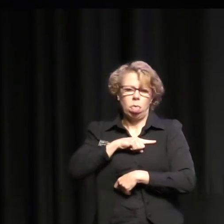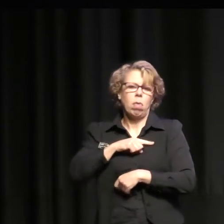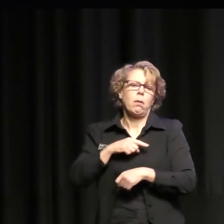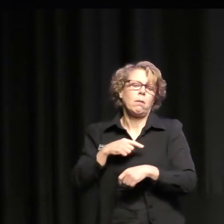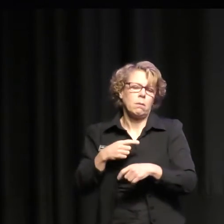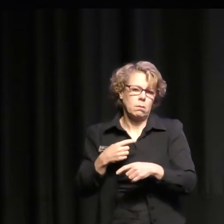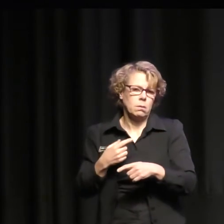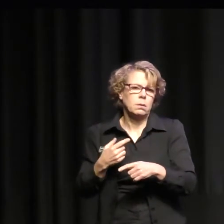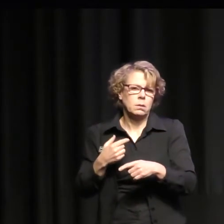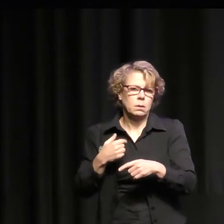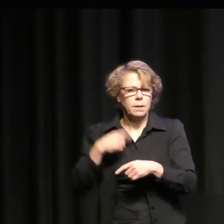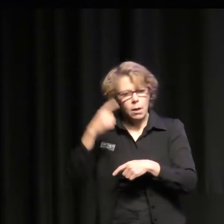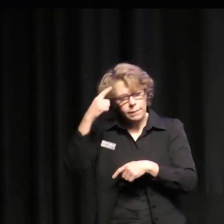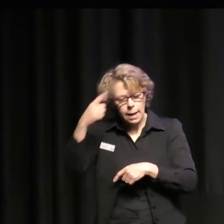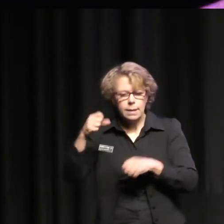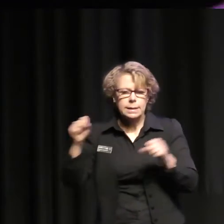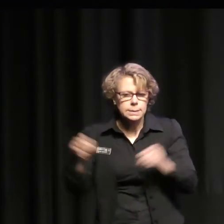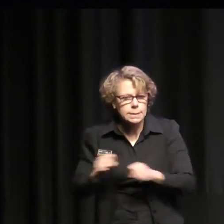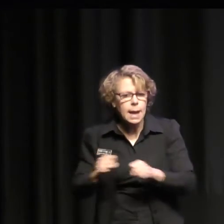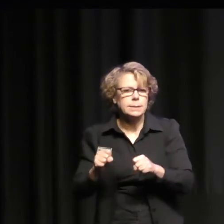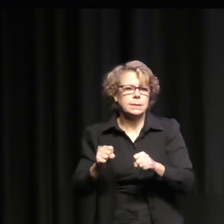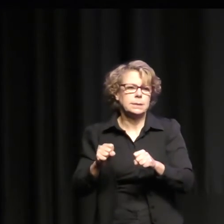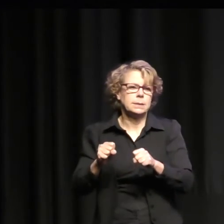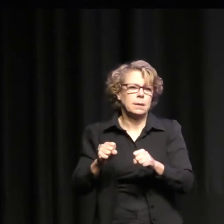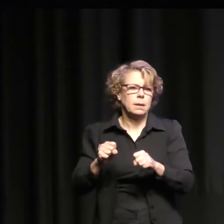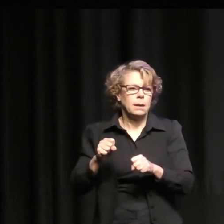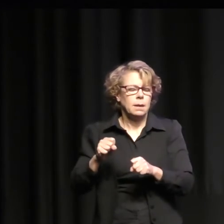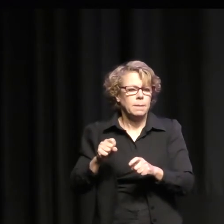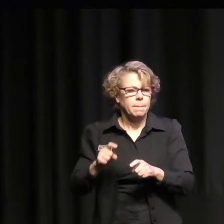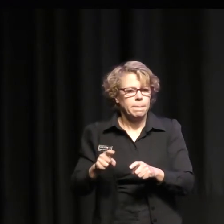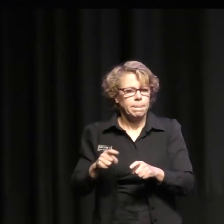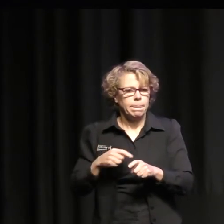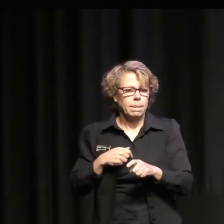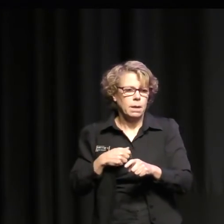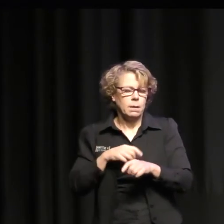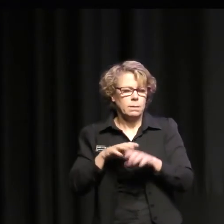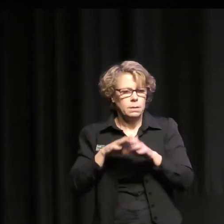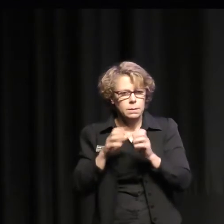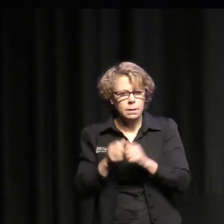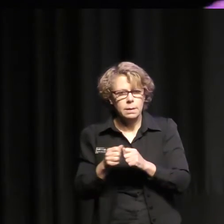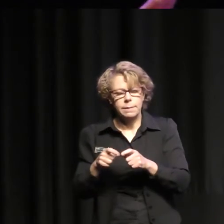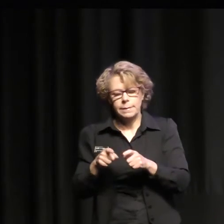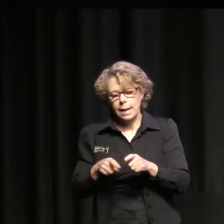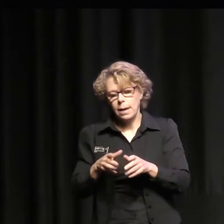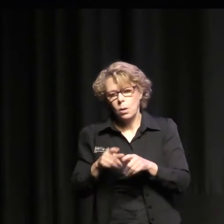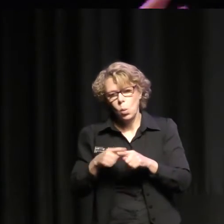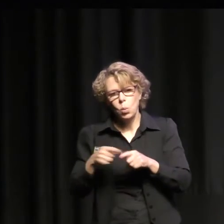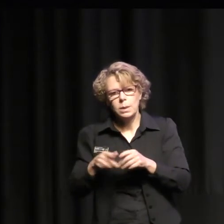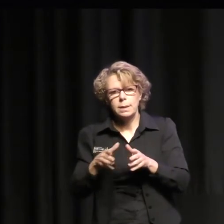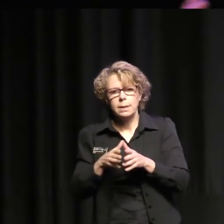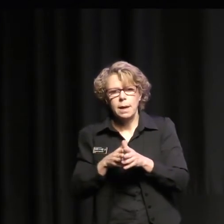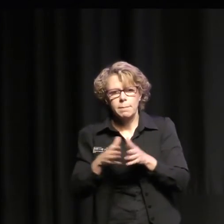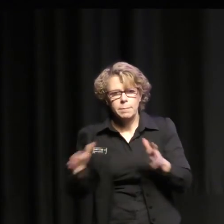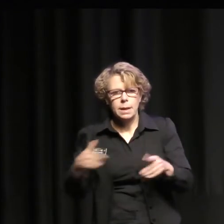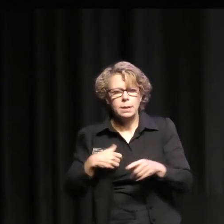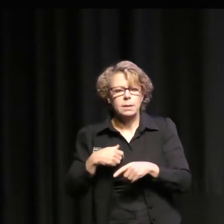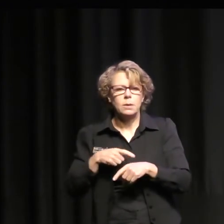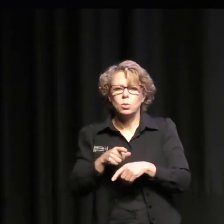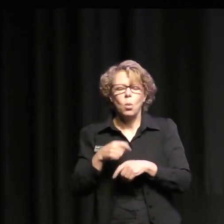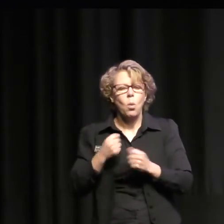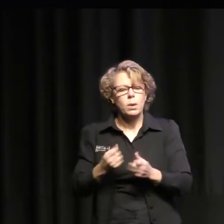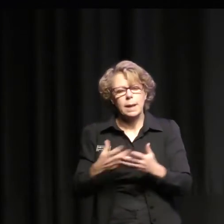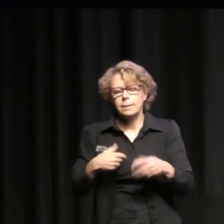mind, stress. Your leisure is snatched periods of watching TV because you're too